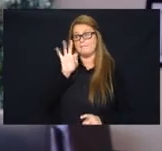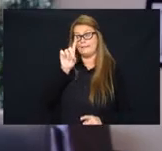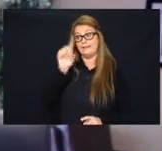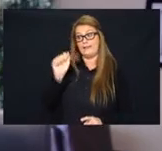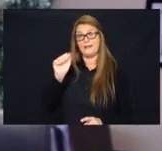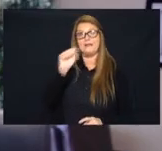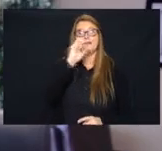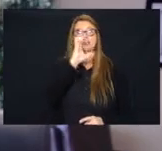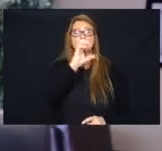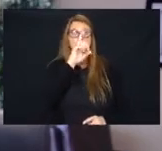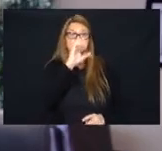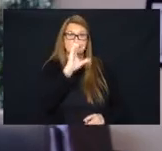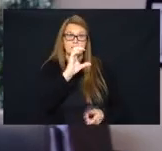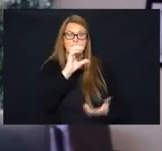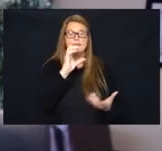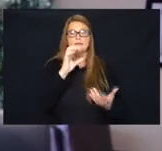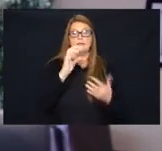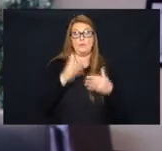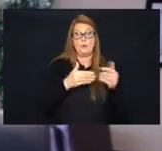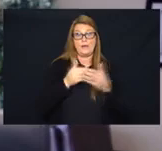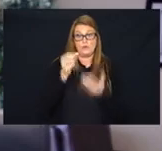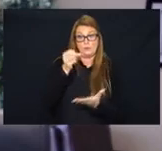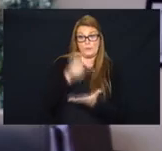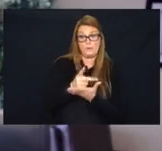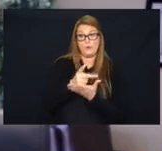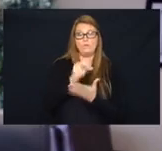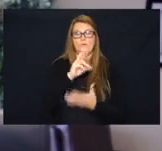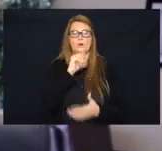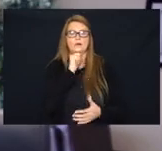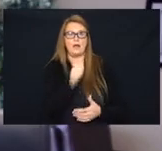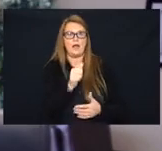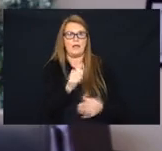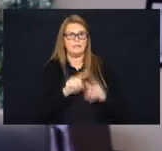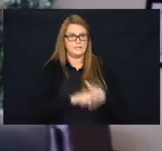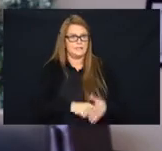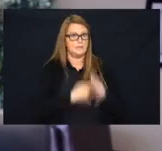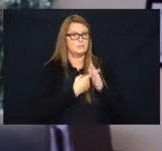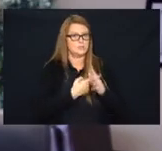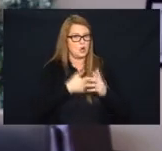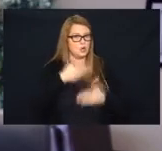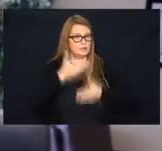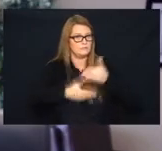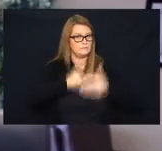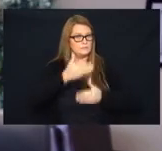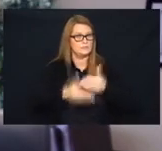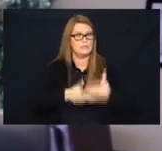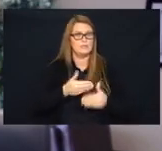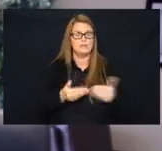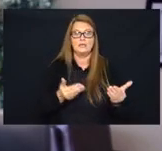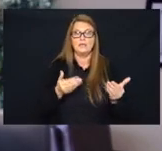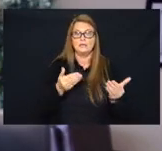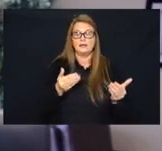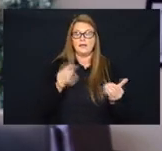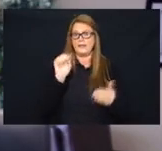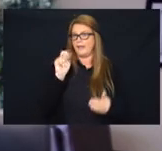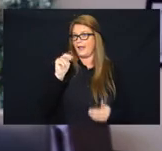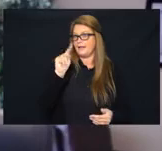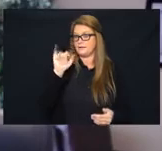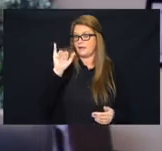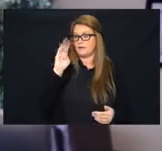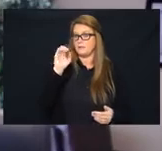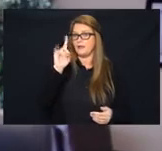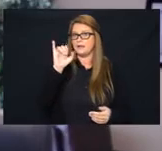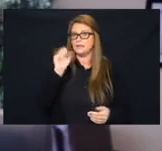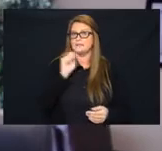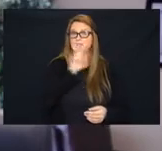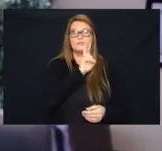CDC about whether to approve these drugs to get the kids started, because the belief is that even though the antibodies in the 2 to